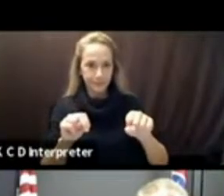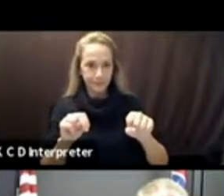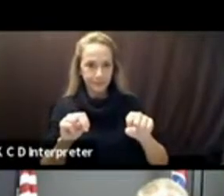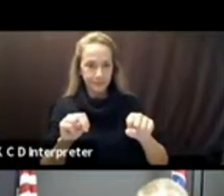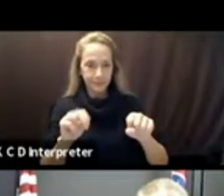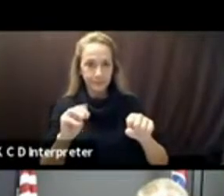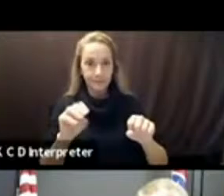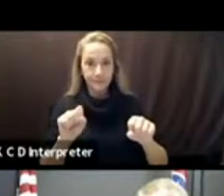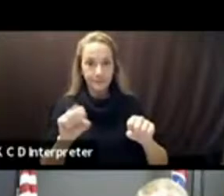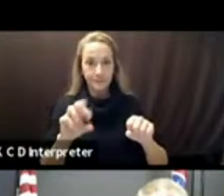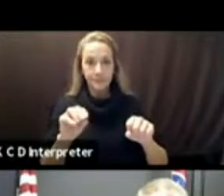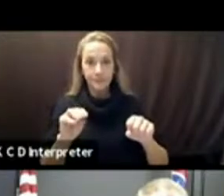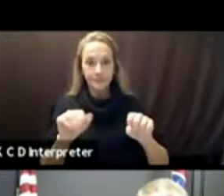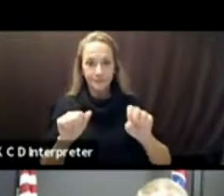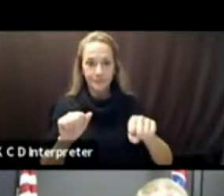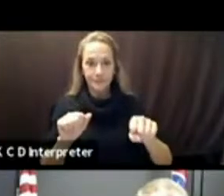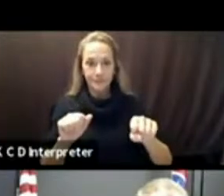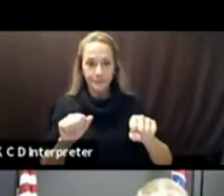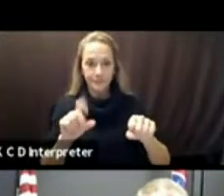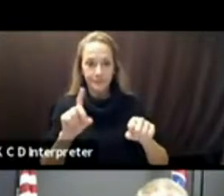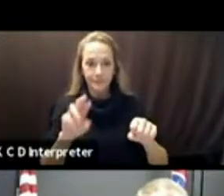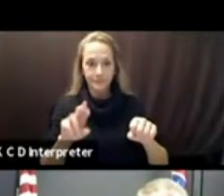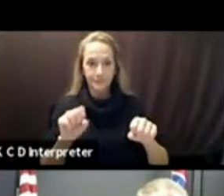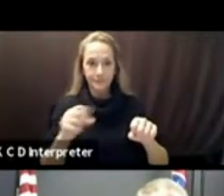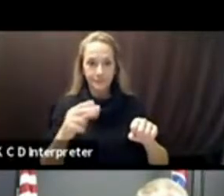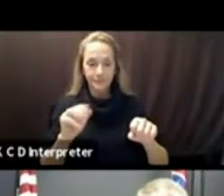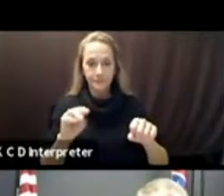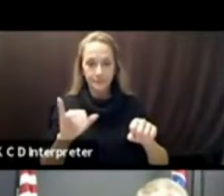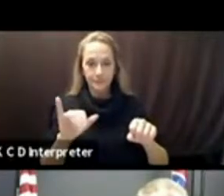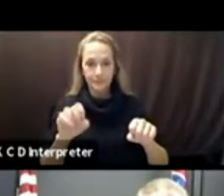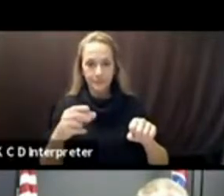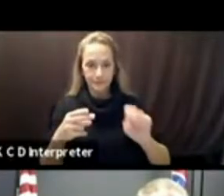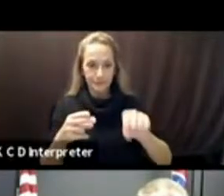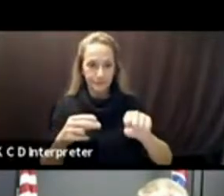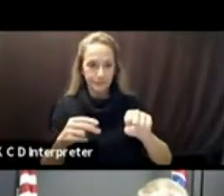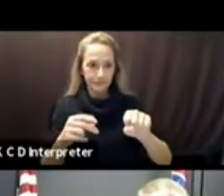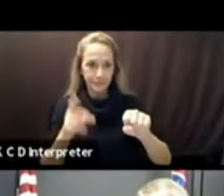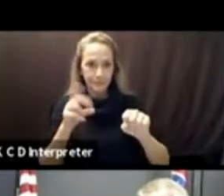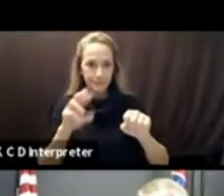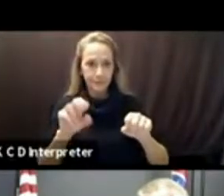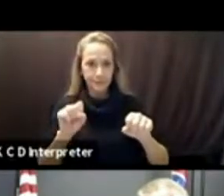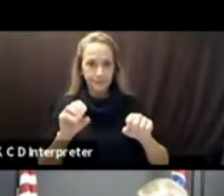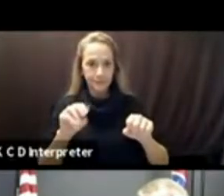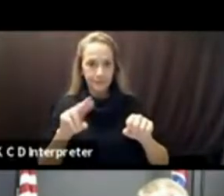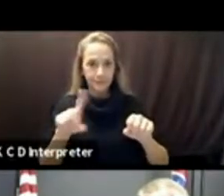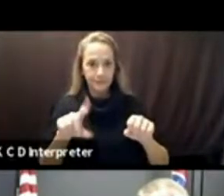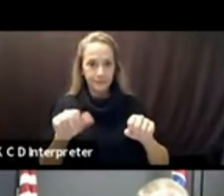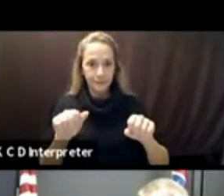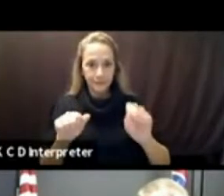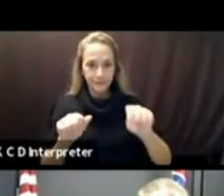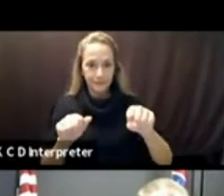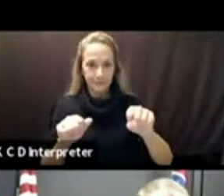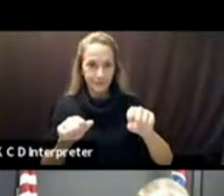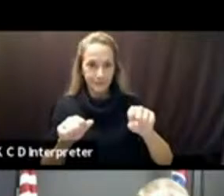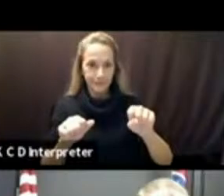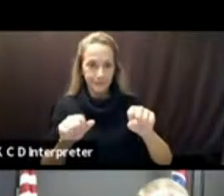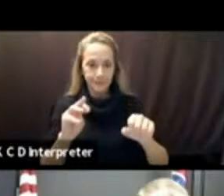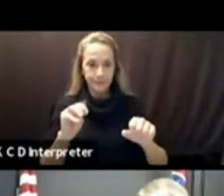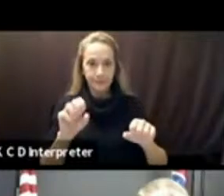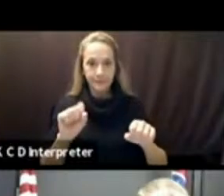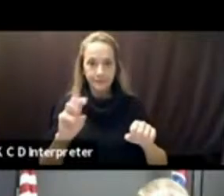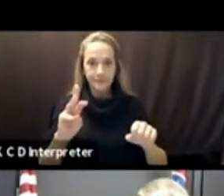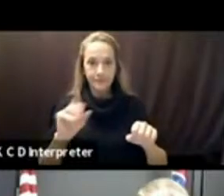Ms. Roma, Yes. Dr. Shamia, Yes. Dr. Souza, Yes. Ms.